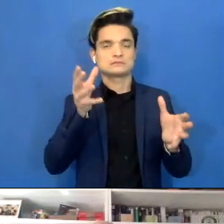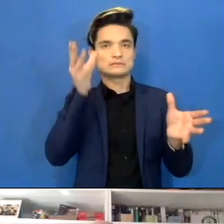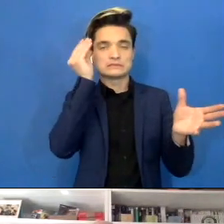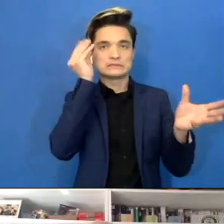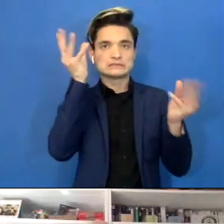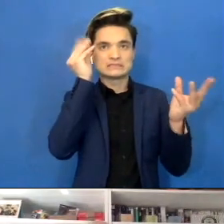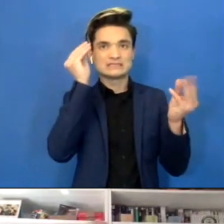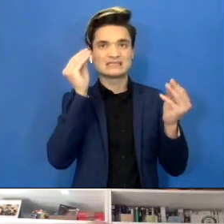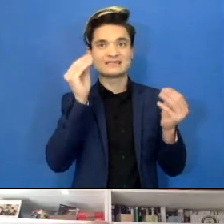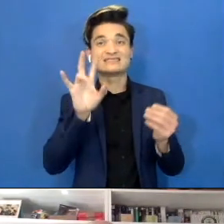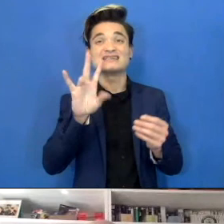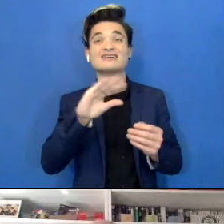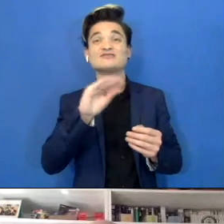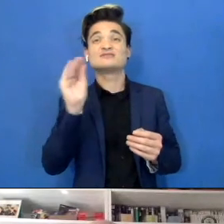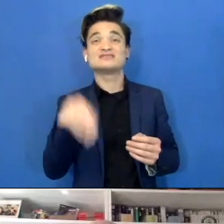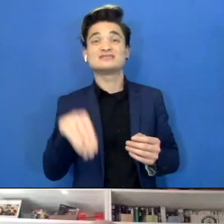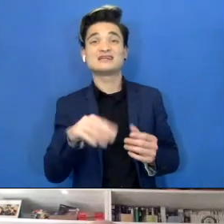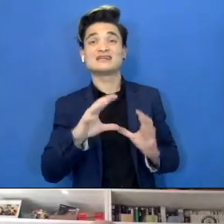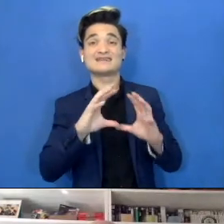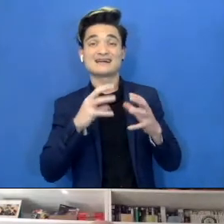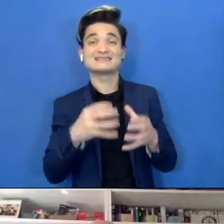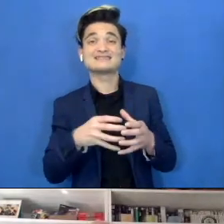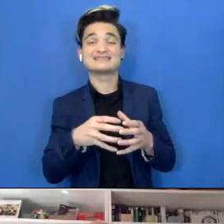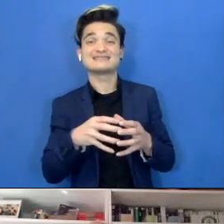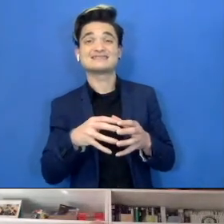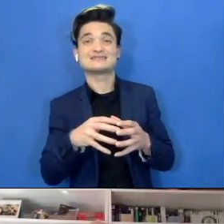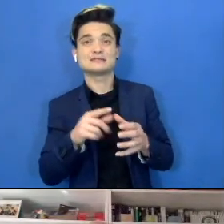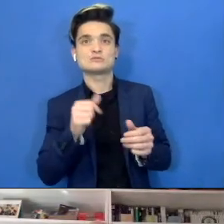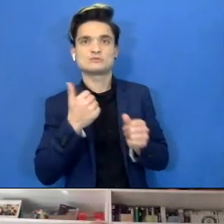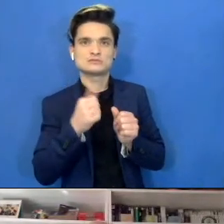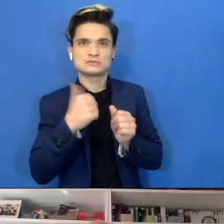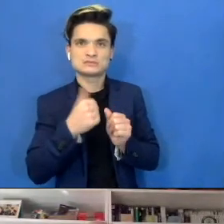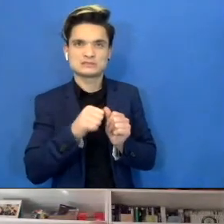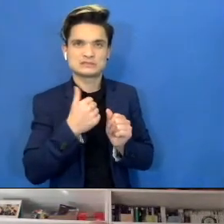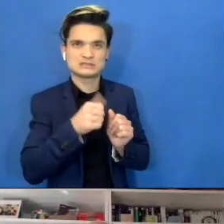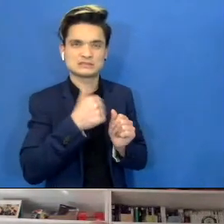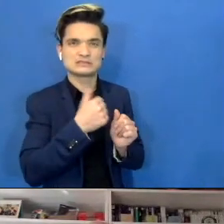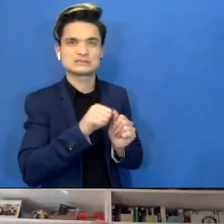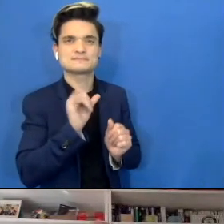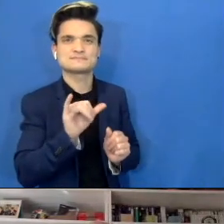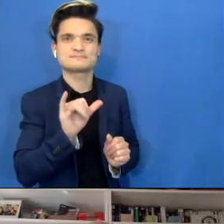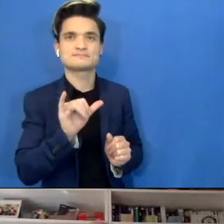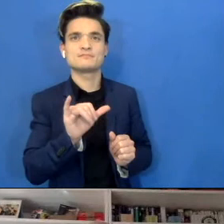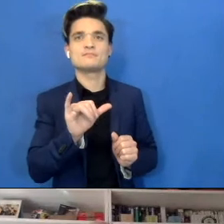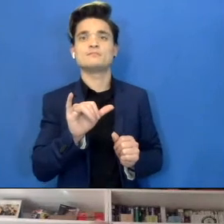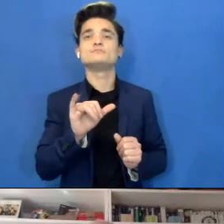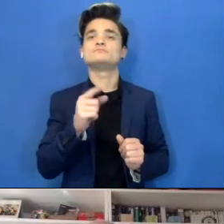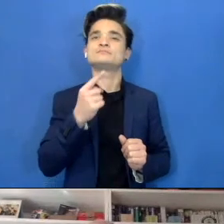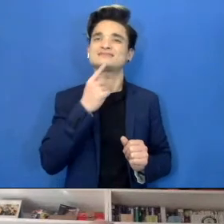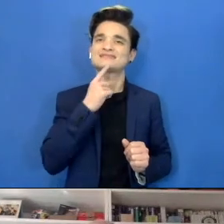useful in such a context to practice just saying no. Just saying no. Don't tell us why or why not. Just saying no.